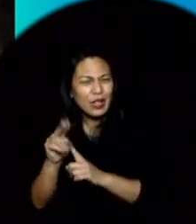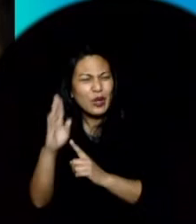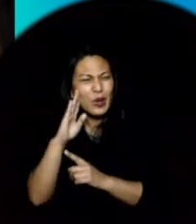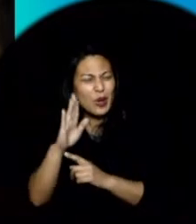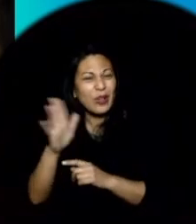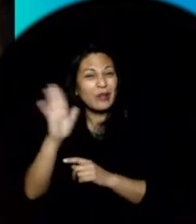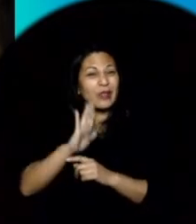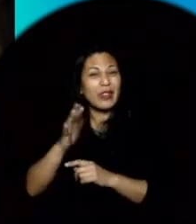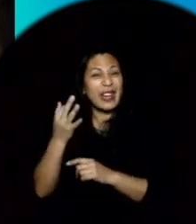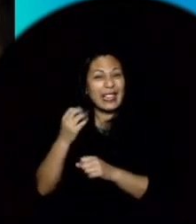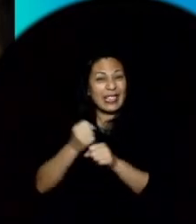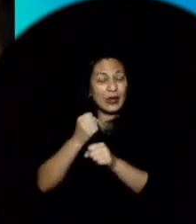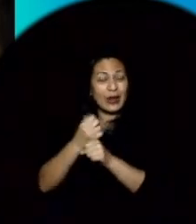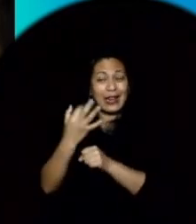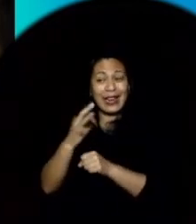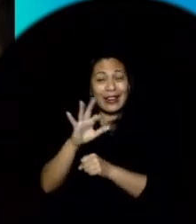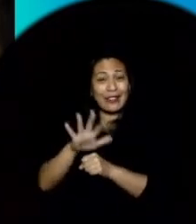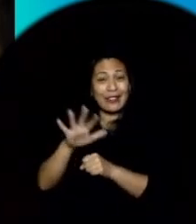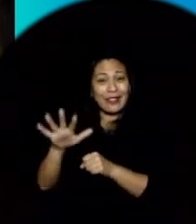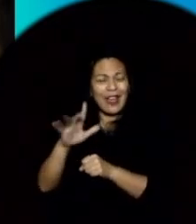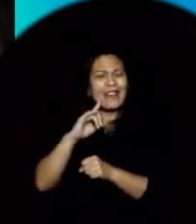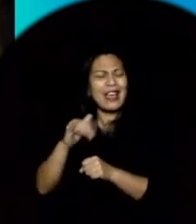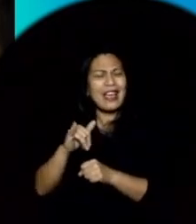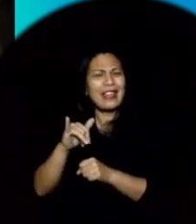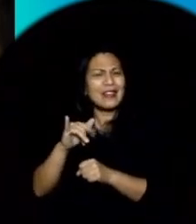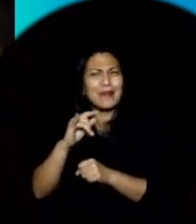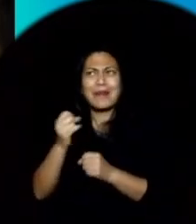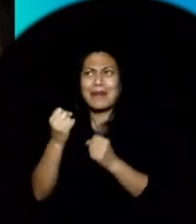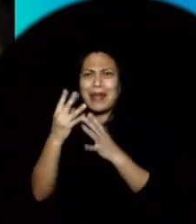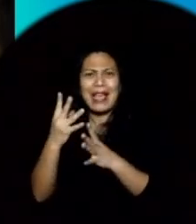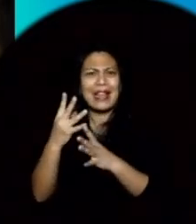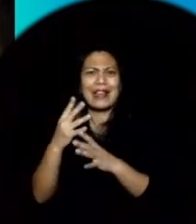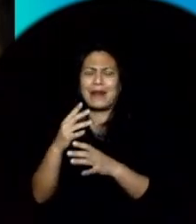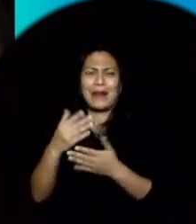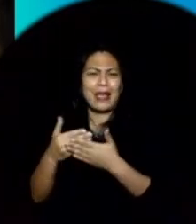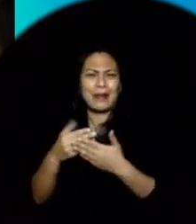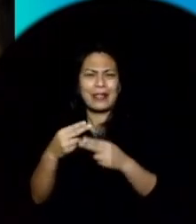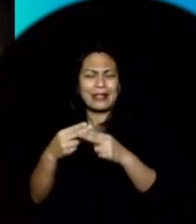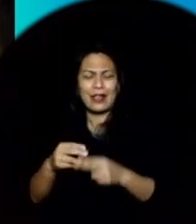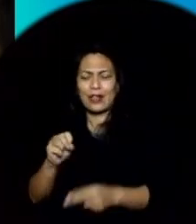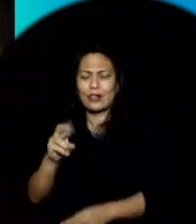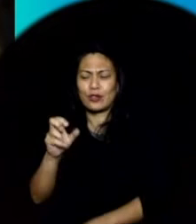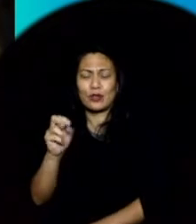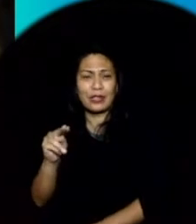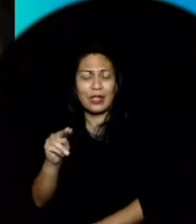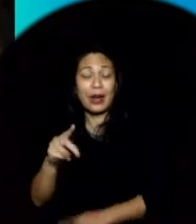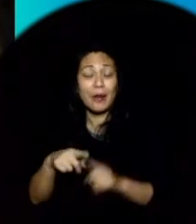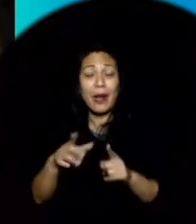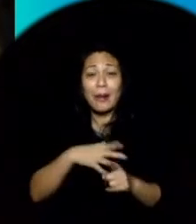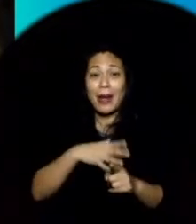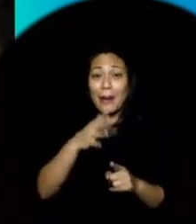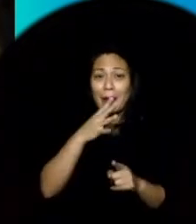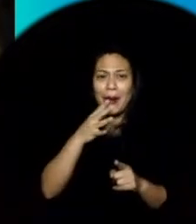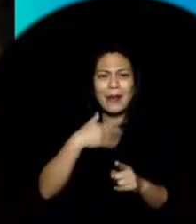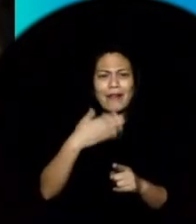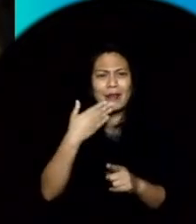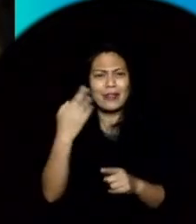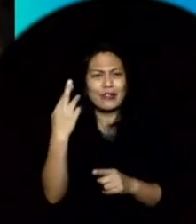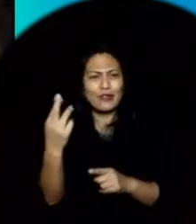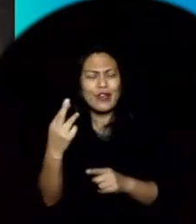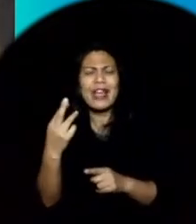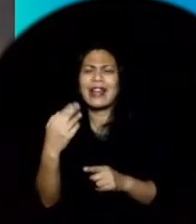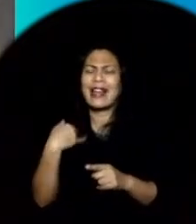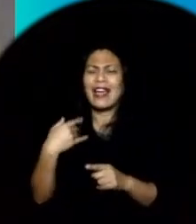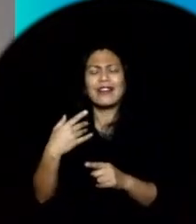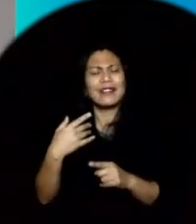in 1955 there were 47,000 babies named Susan? But my mom had a best friend who was a very active